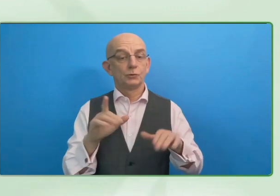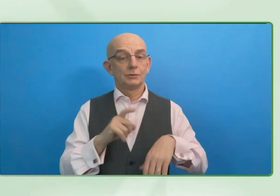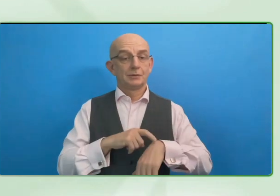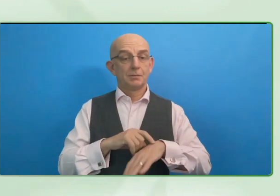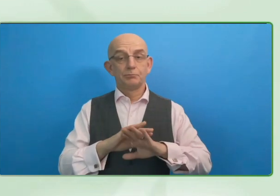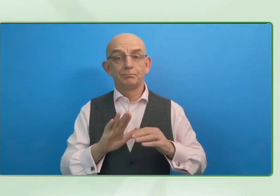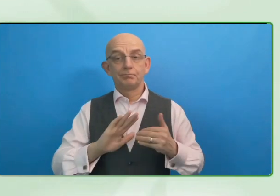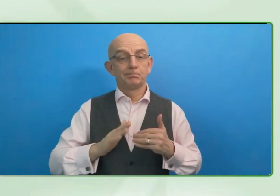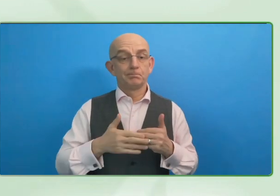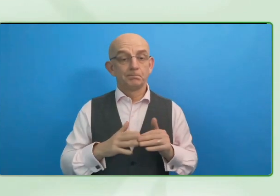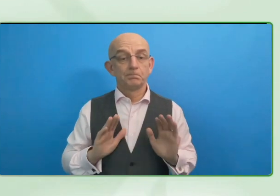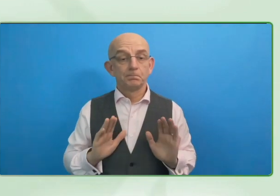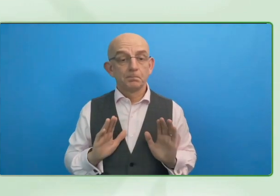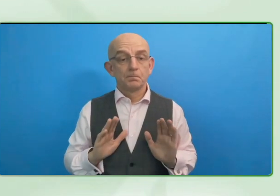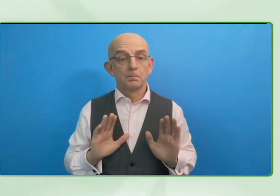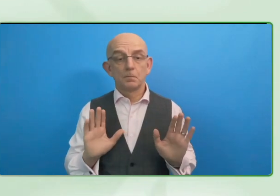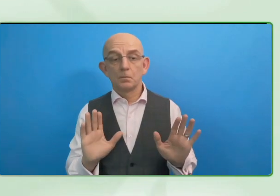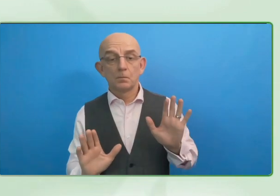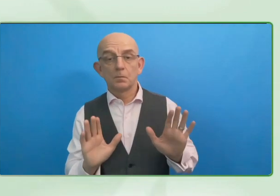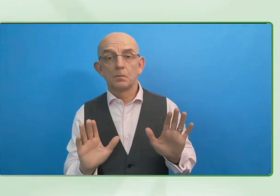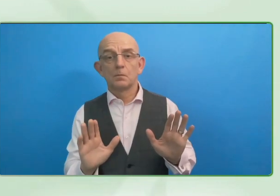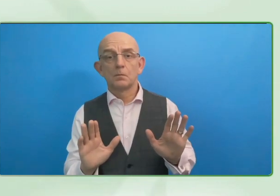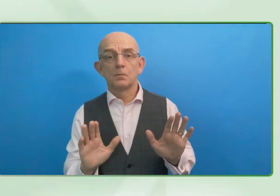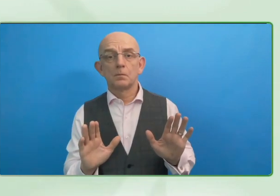When I got older, I discovered devices,